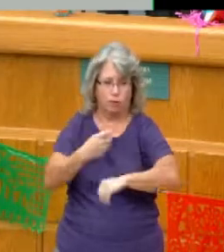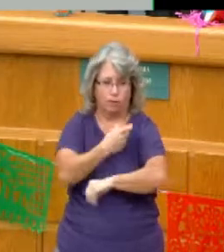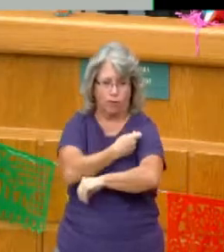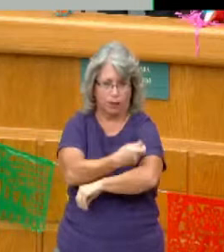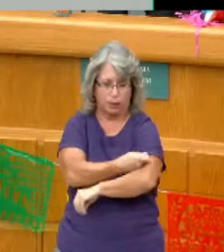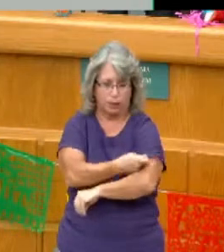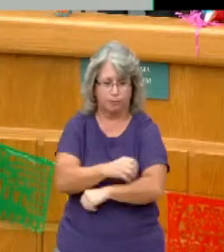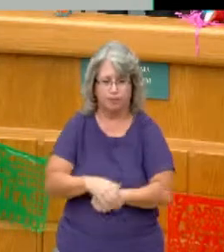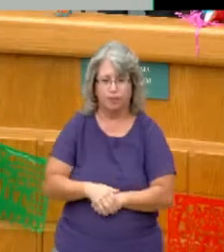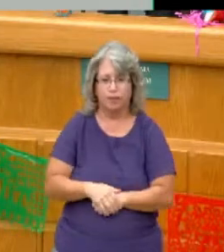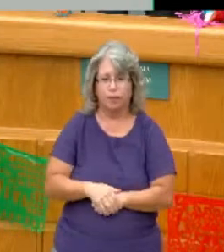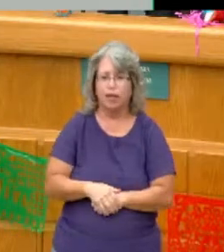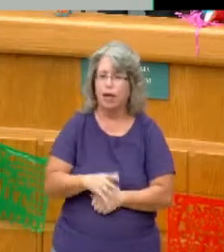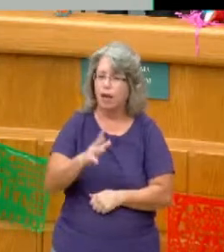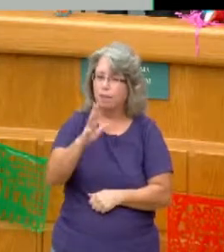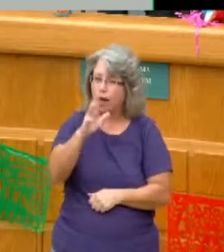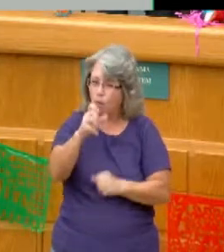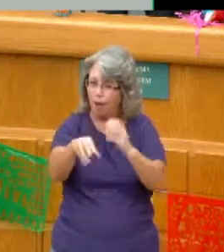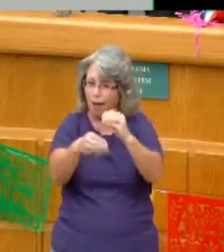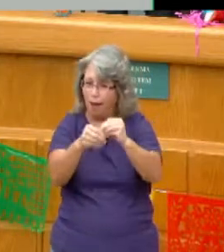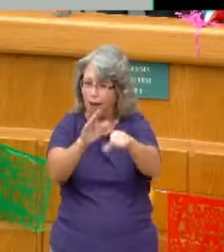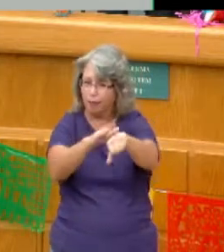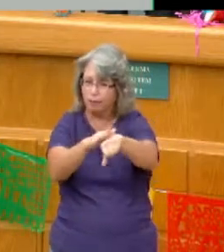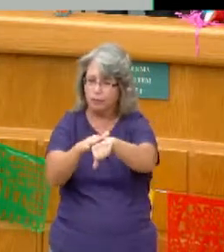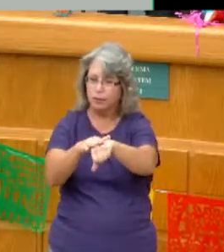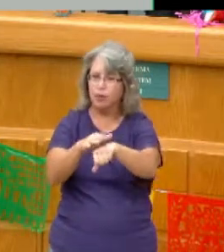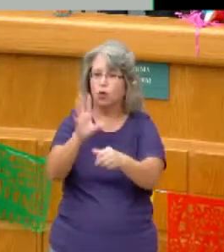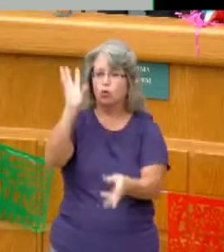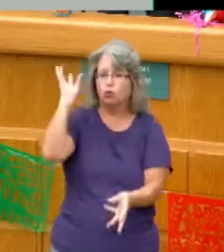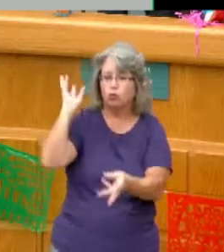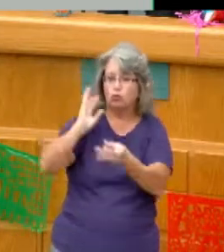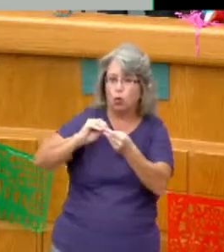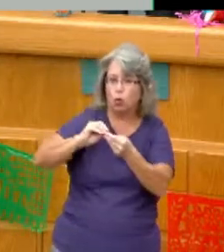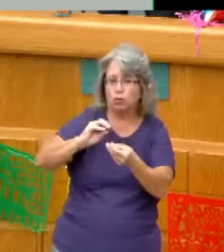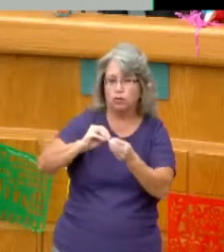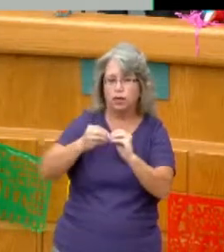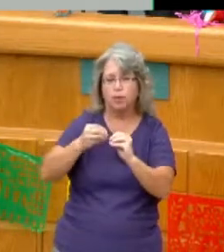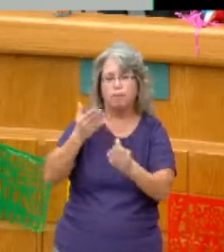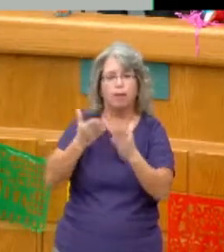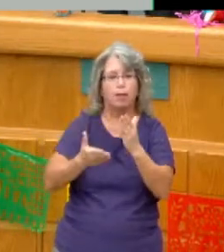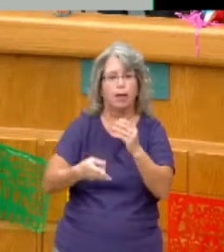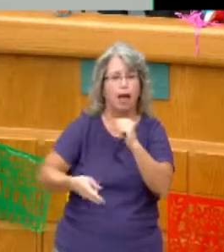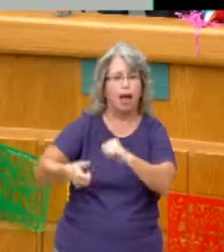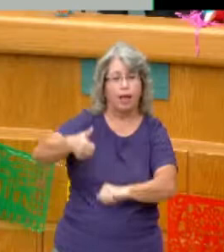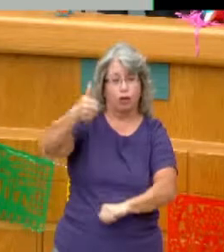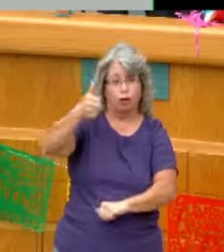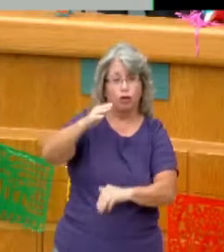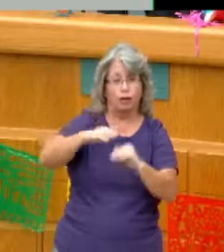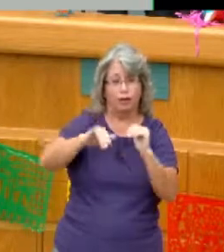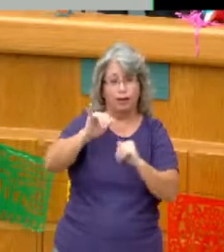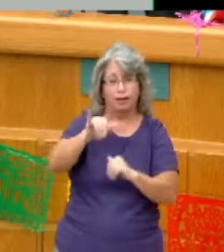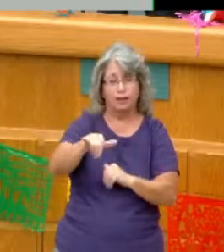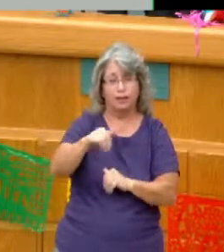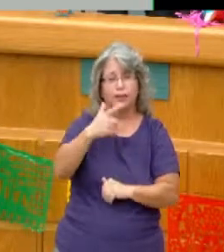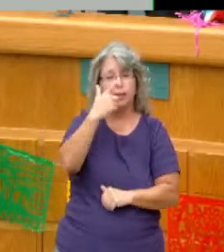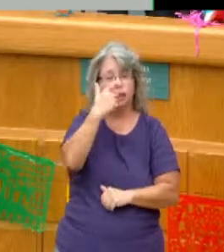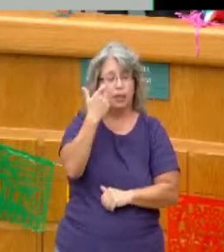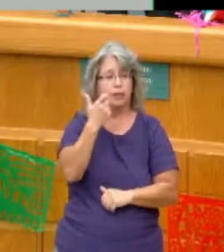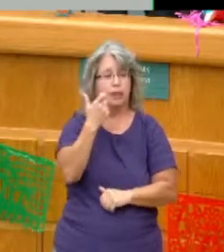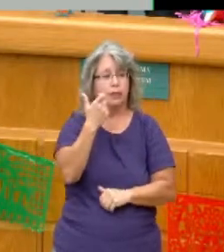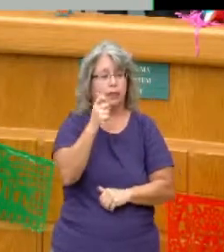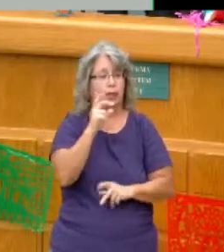is probably higher than this, but because people's names and phone numbers and information are typed